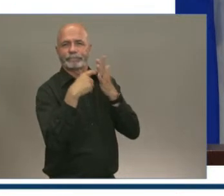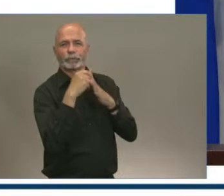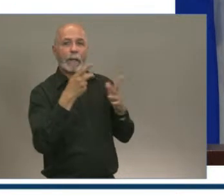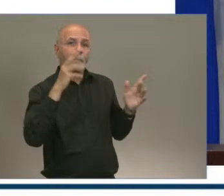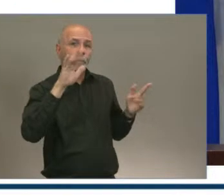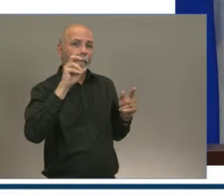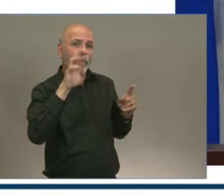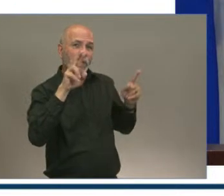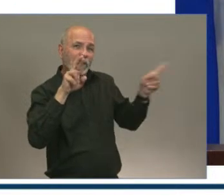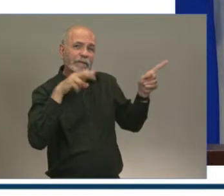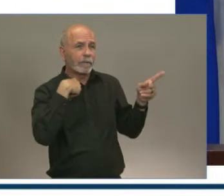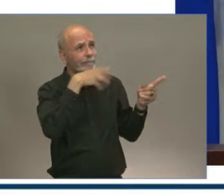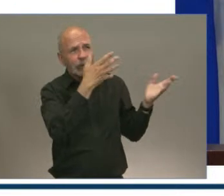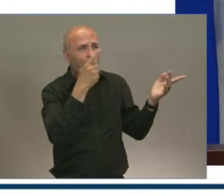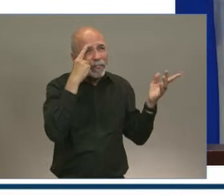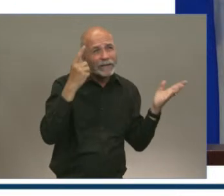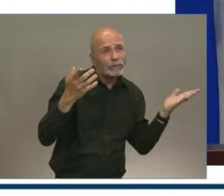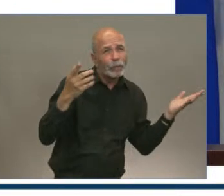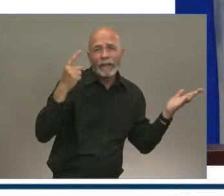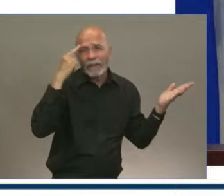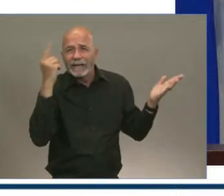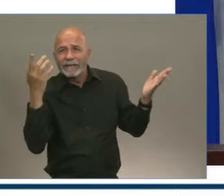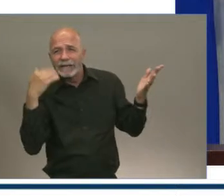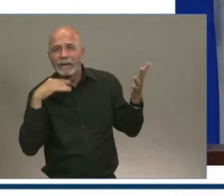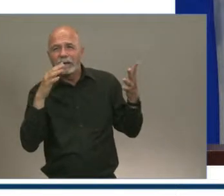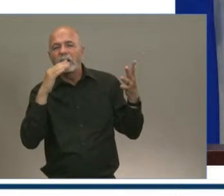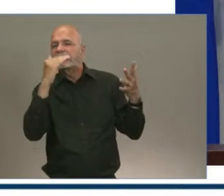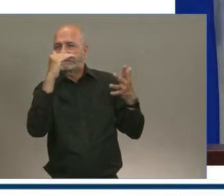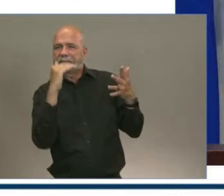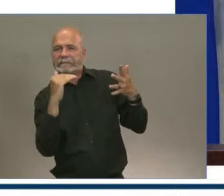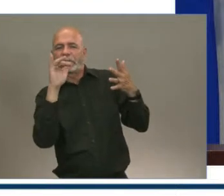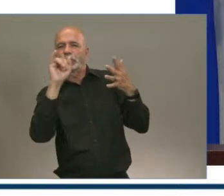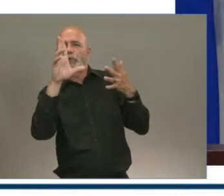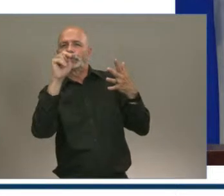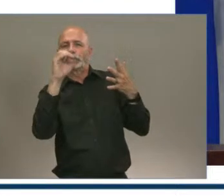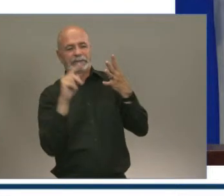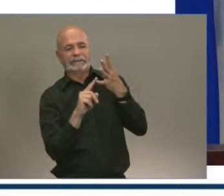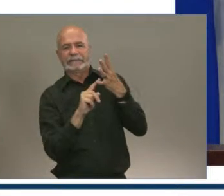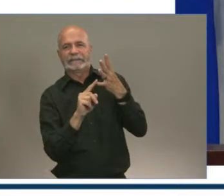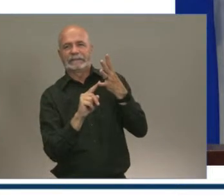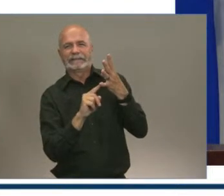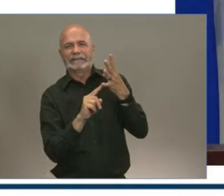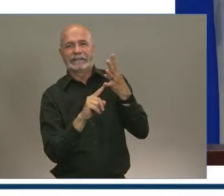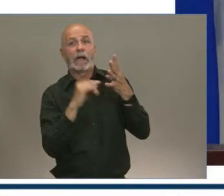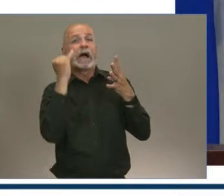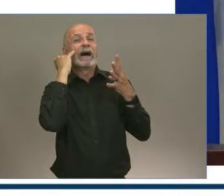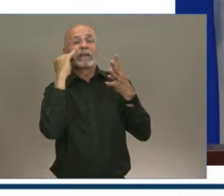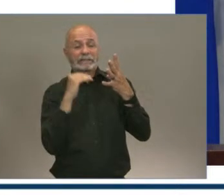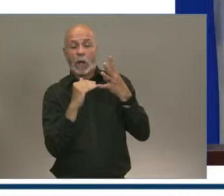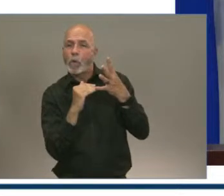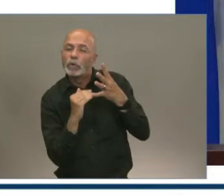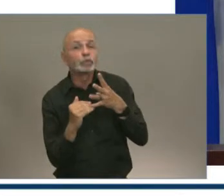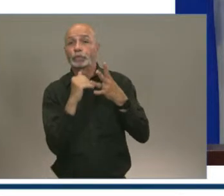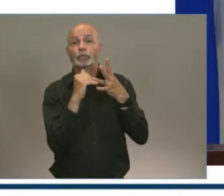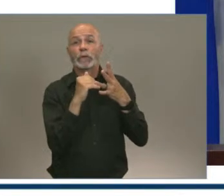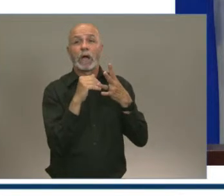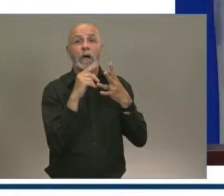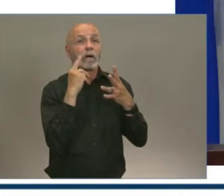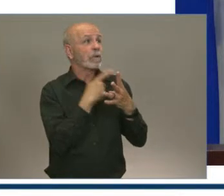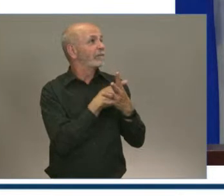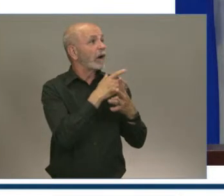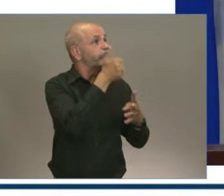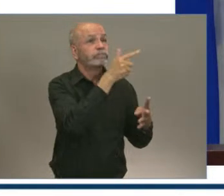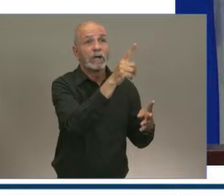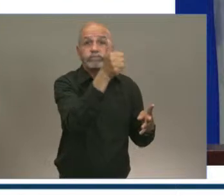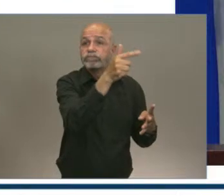of something still late June. But if possible, if we open up first to Atlantic and we still have strong border control around the